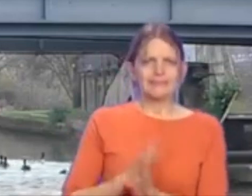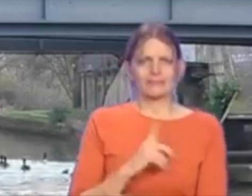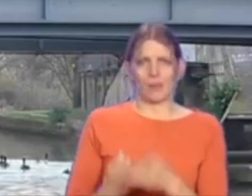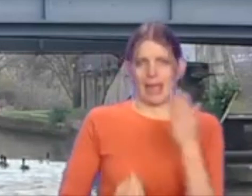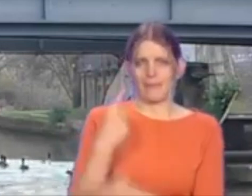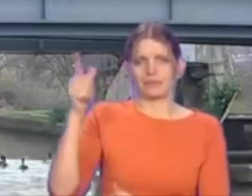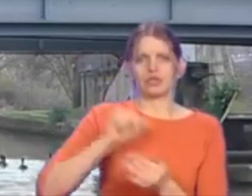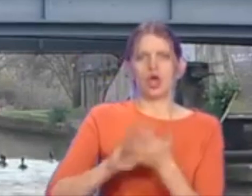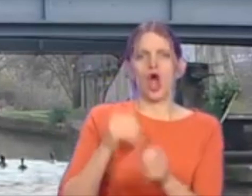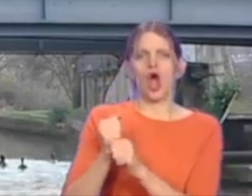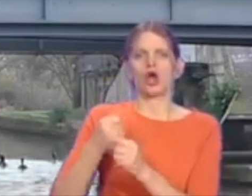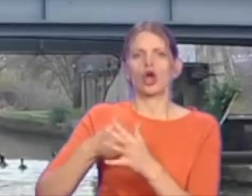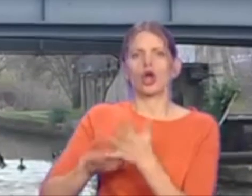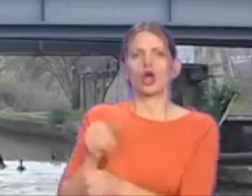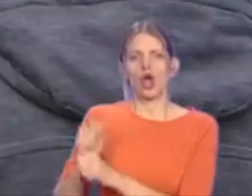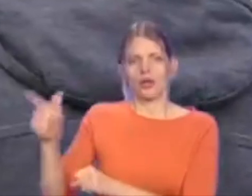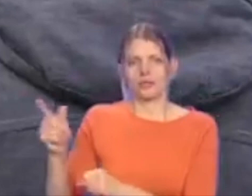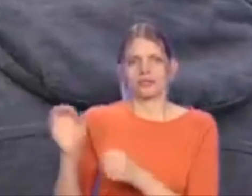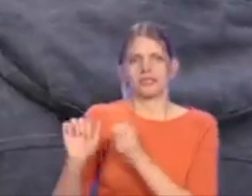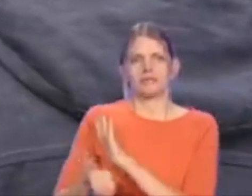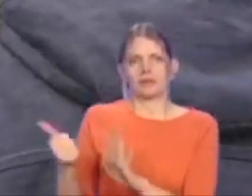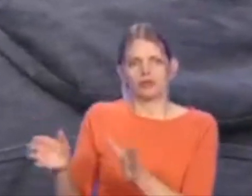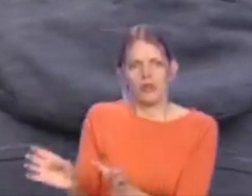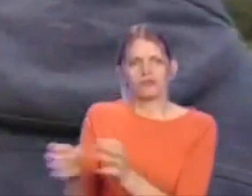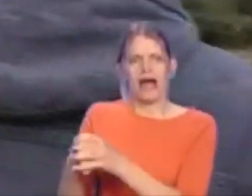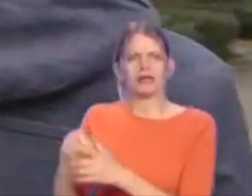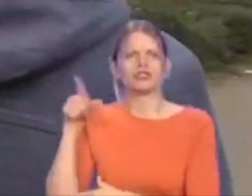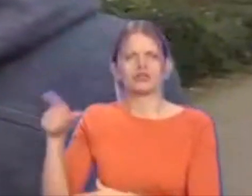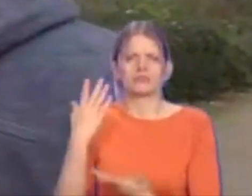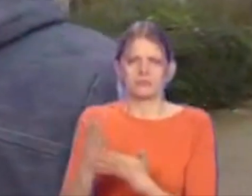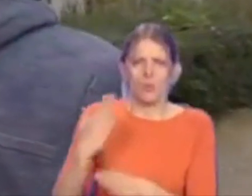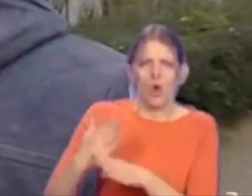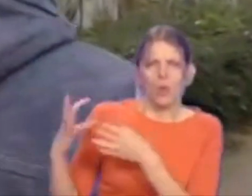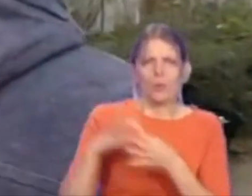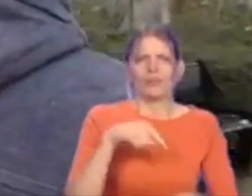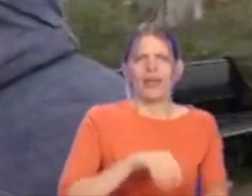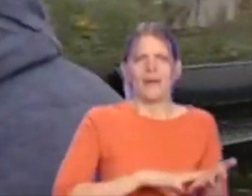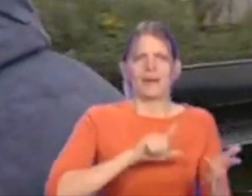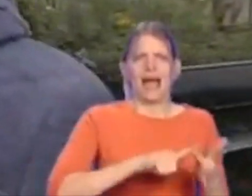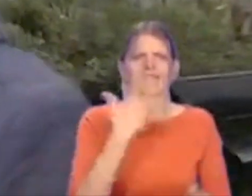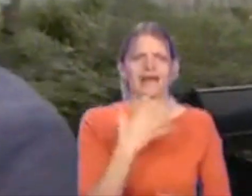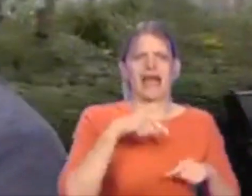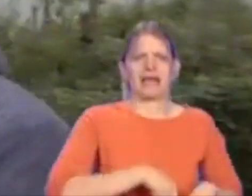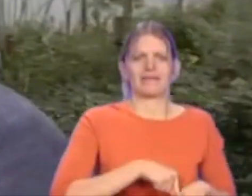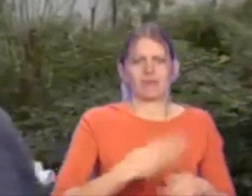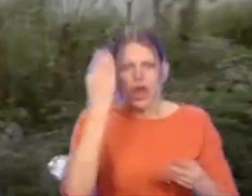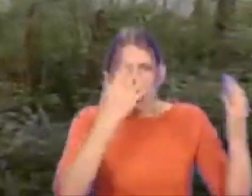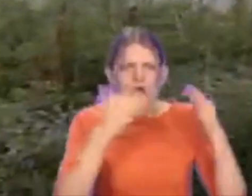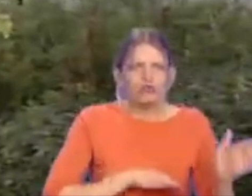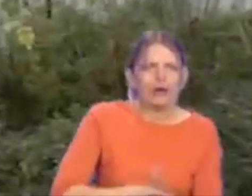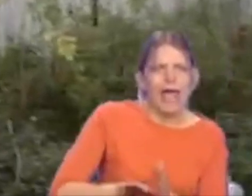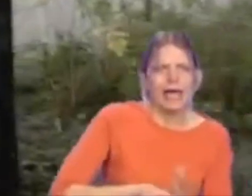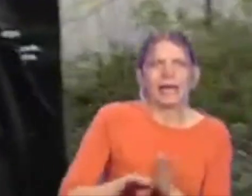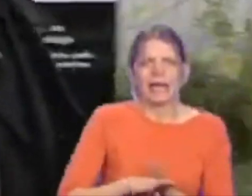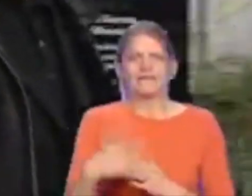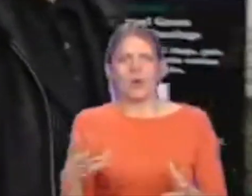Branch, who were actually working with MI5 on a training exercise. And of course, what you're supposed to do in the training exercise is